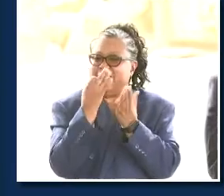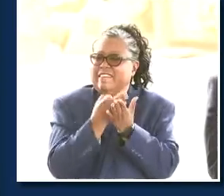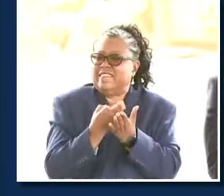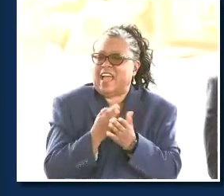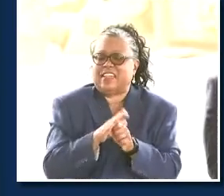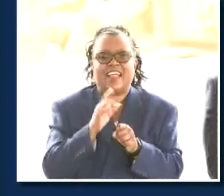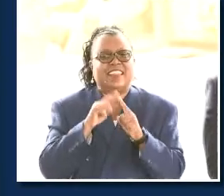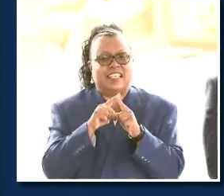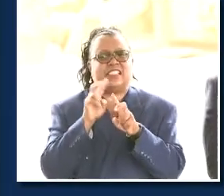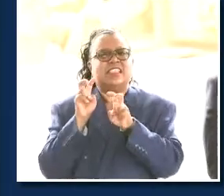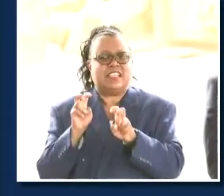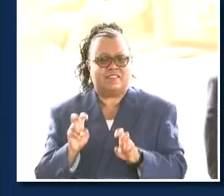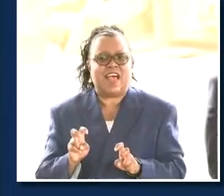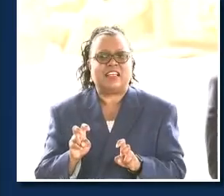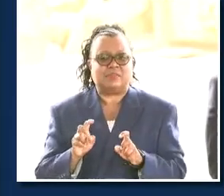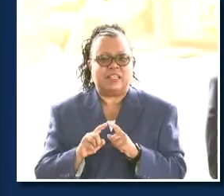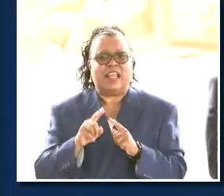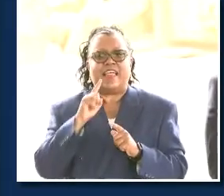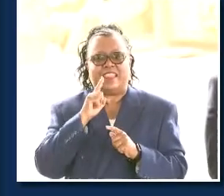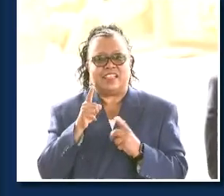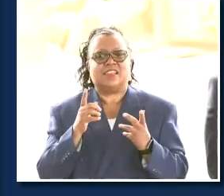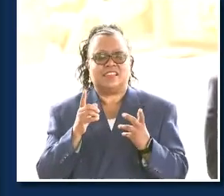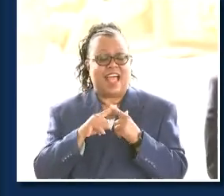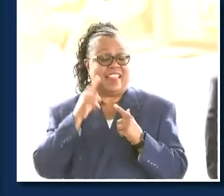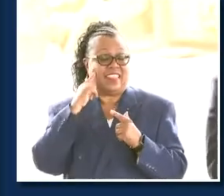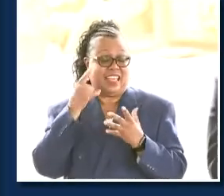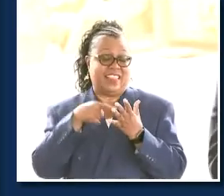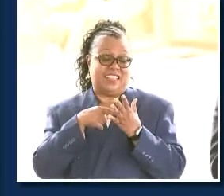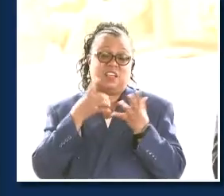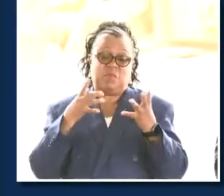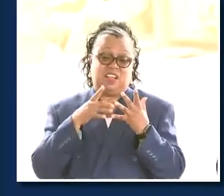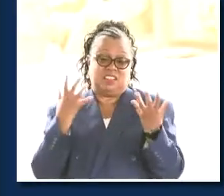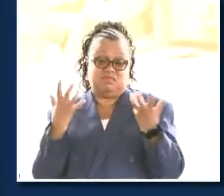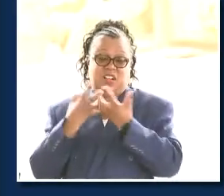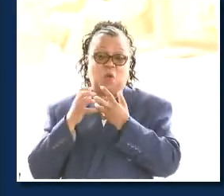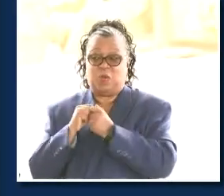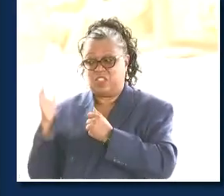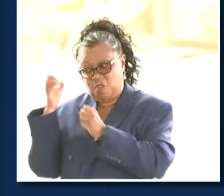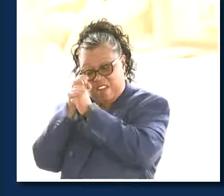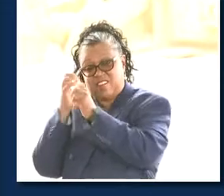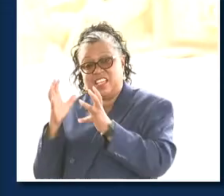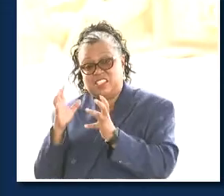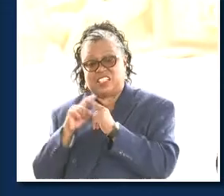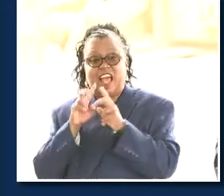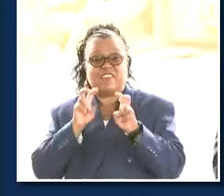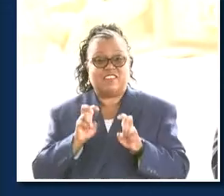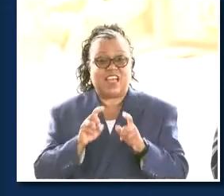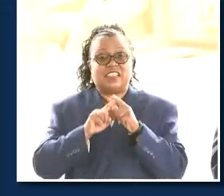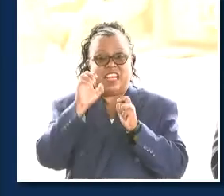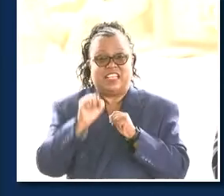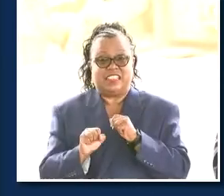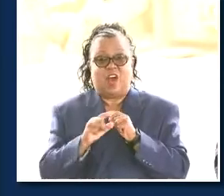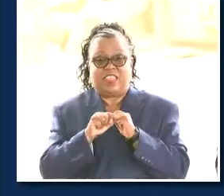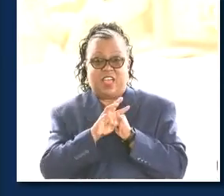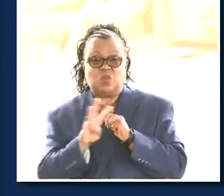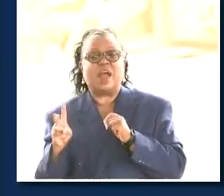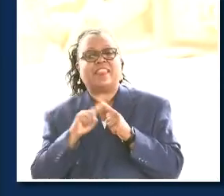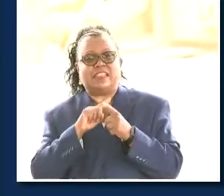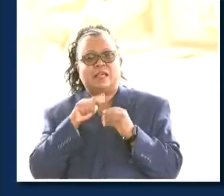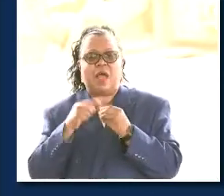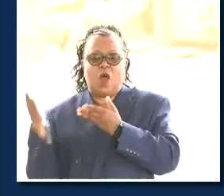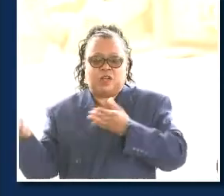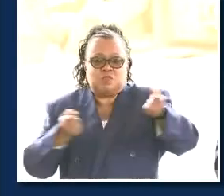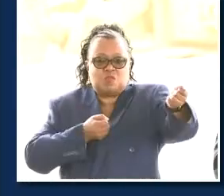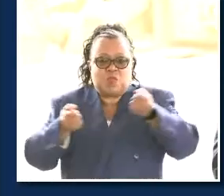enough, this is an investment. And this is, I think this is as much in line, Mayor, with your vision of investing in South and West. This is about